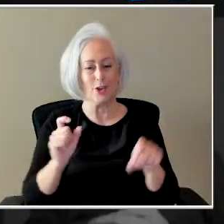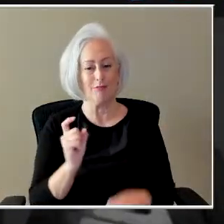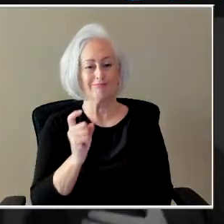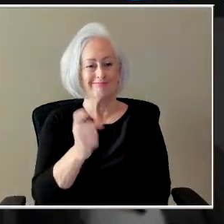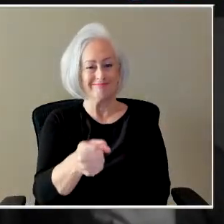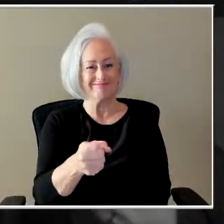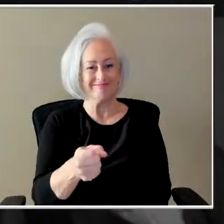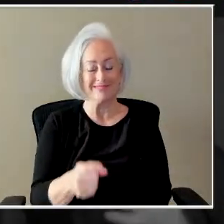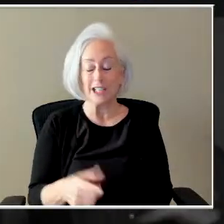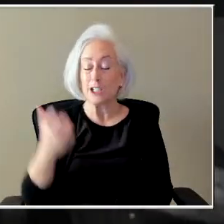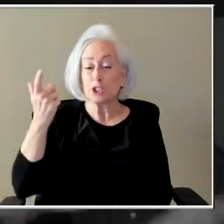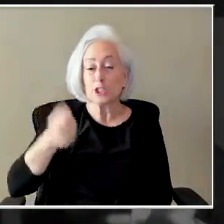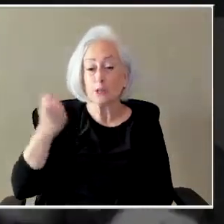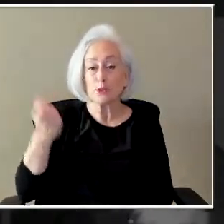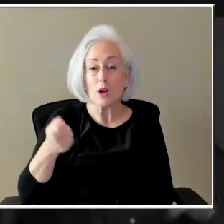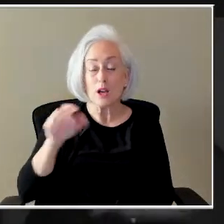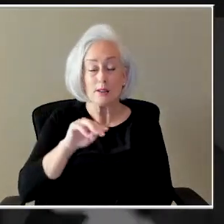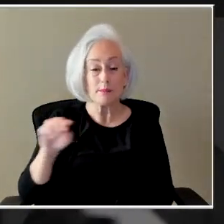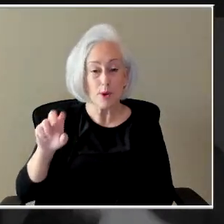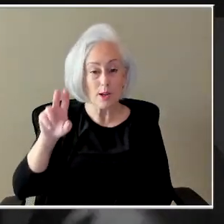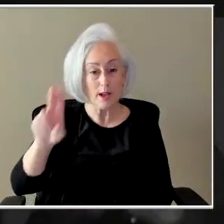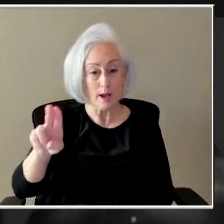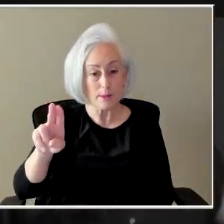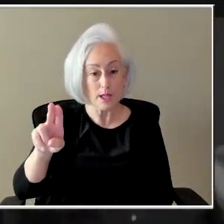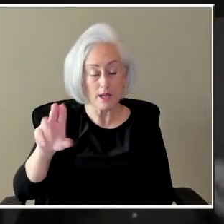Subscribe to our Morning Medical Update and Open